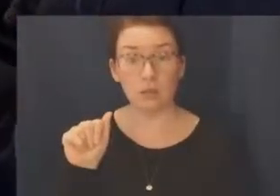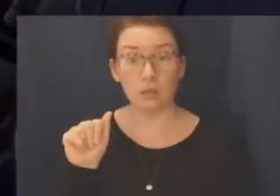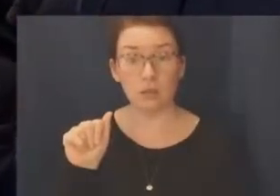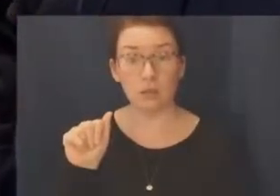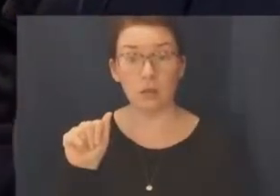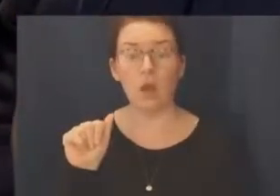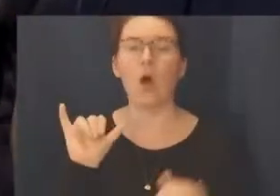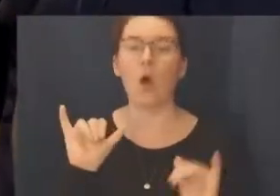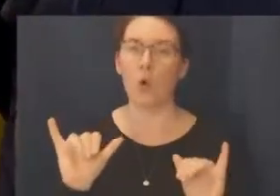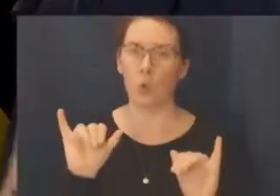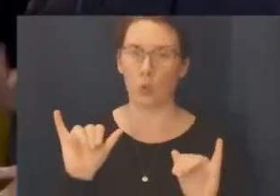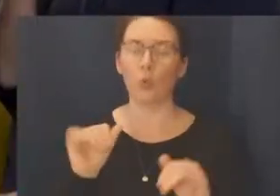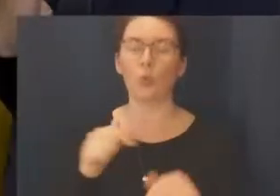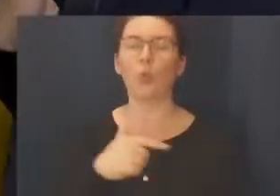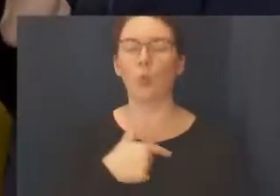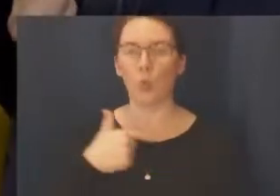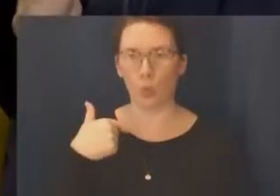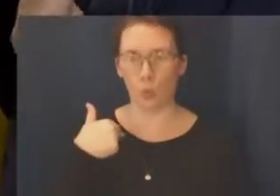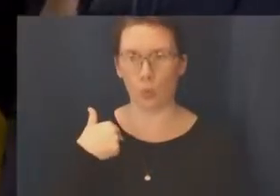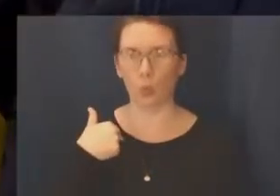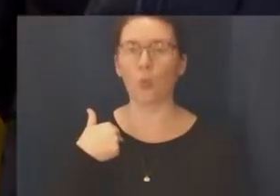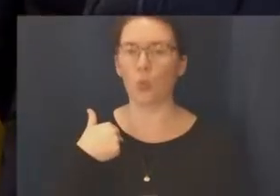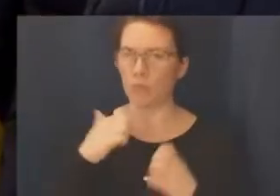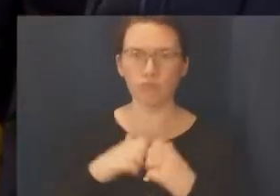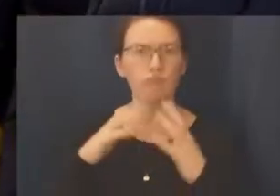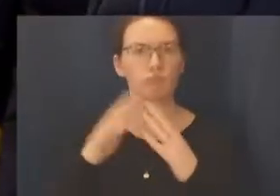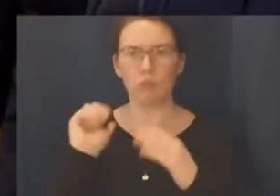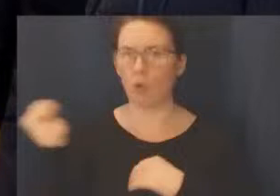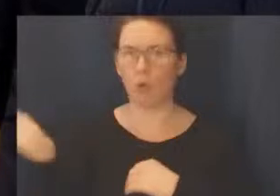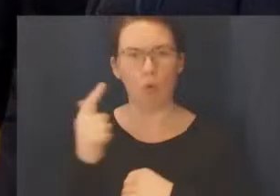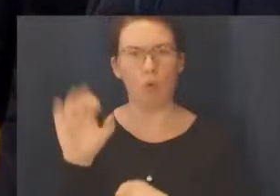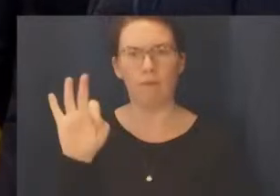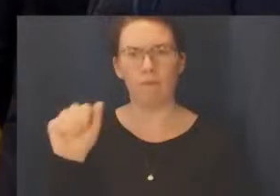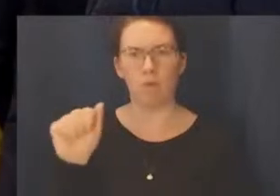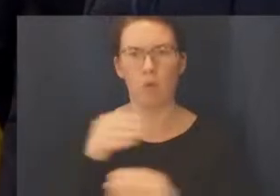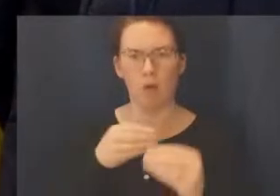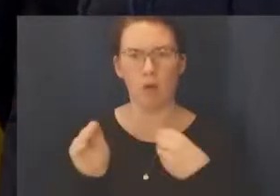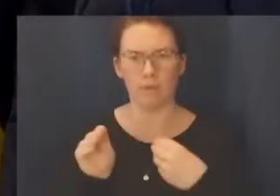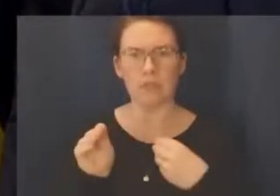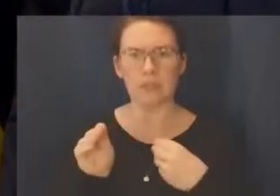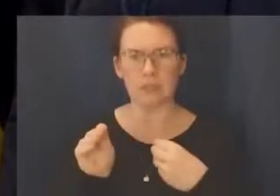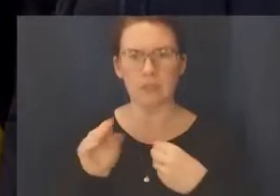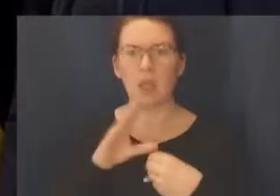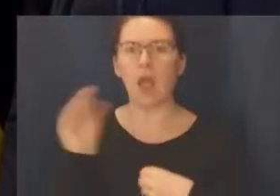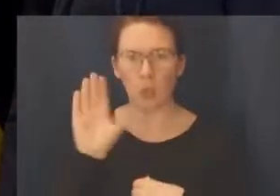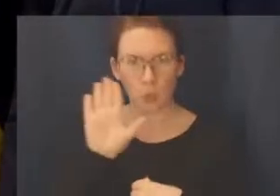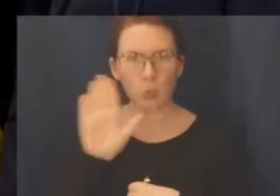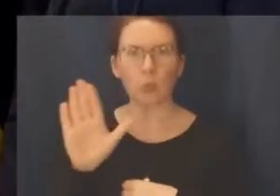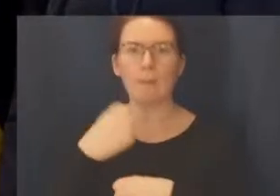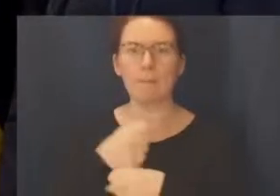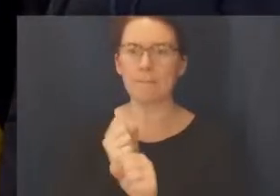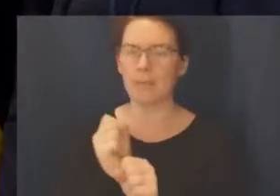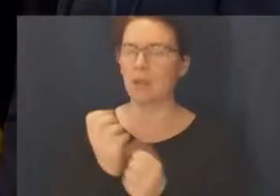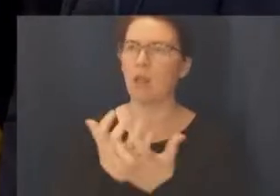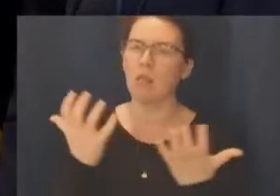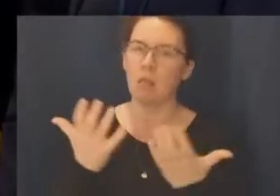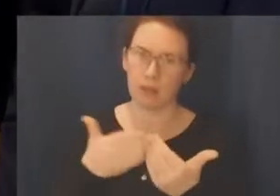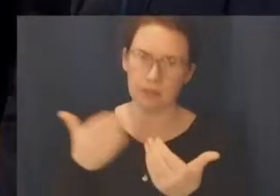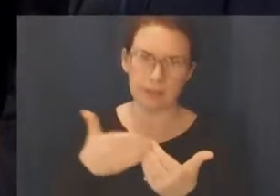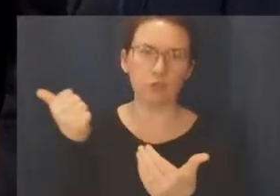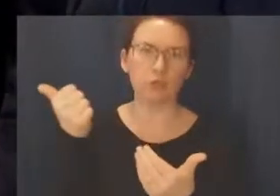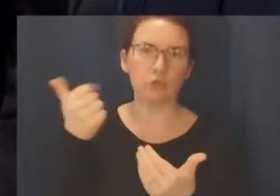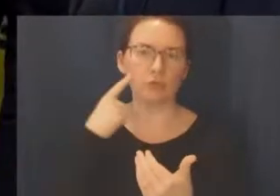Oh, we're restoring all the FOIA offices, and we're going to make it much easier for people